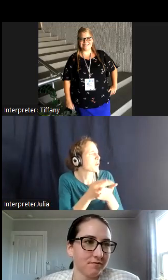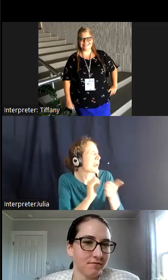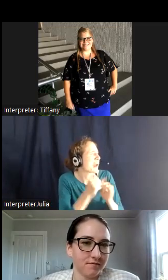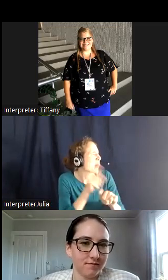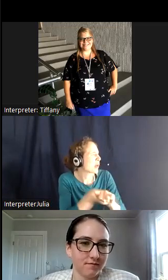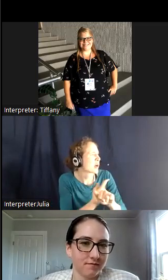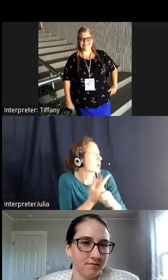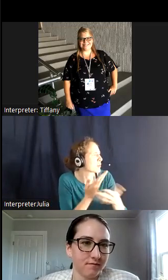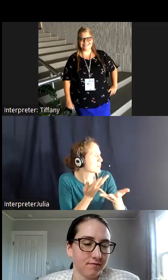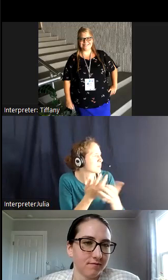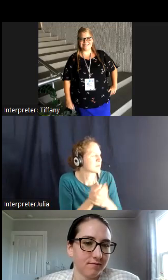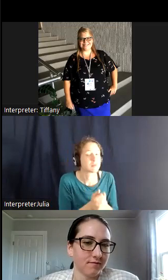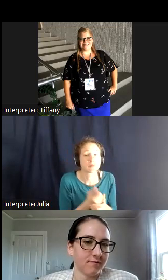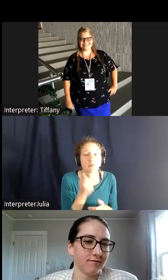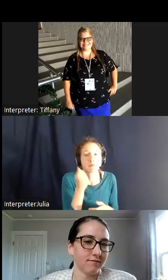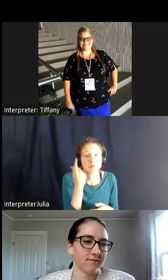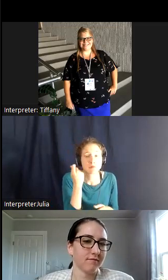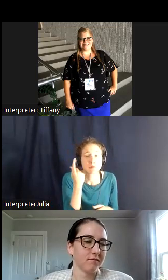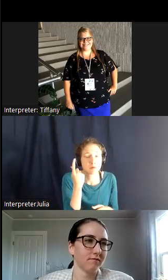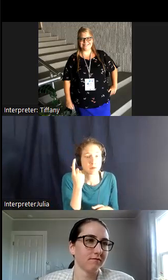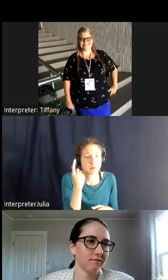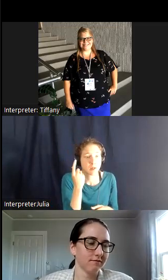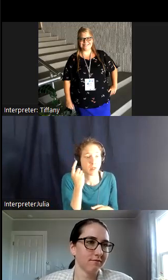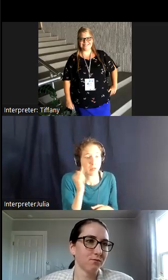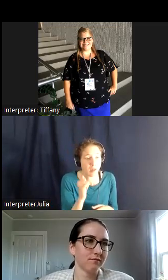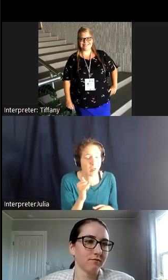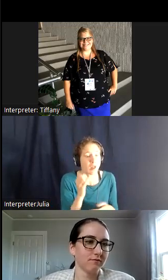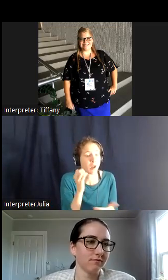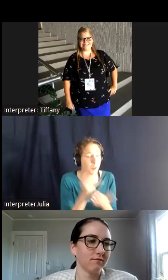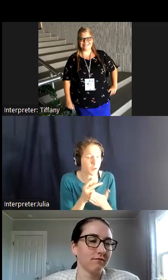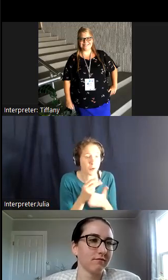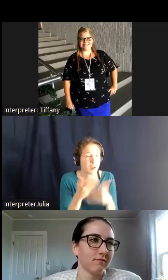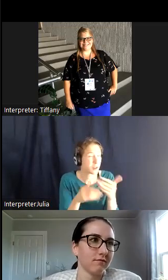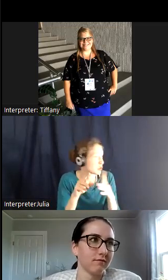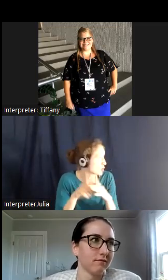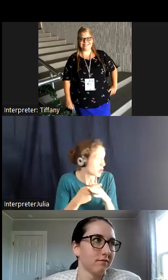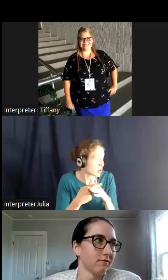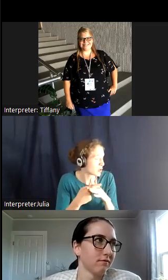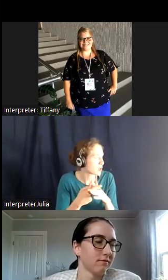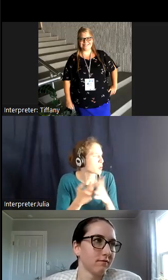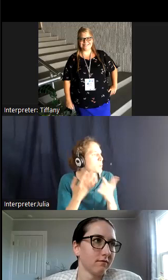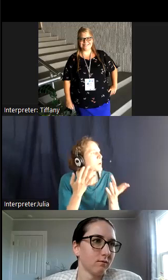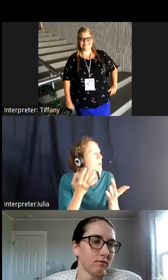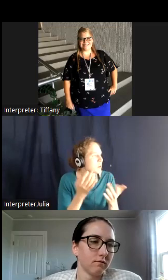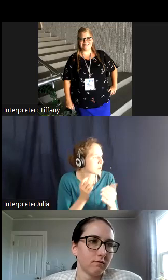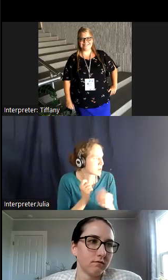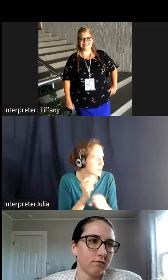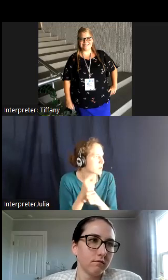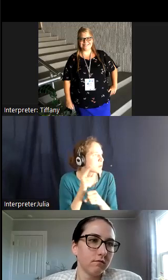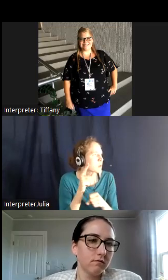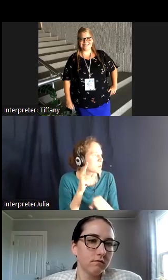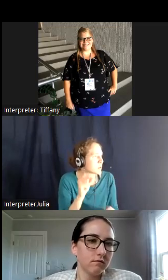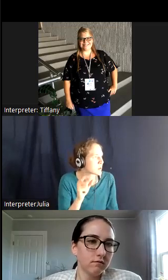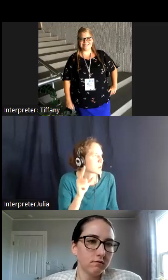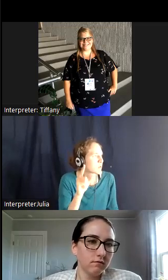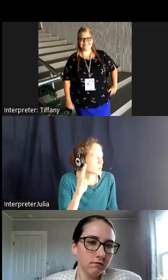mention is that this approval process will not be available until January 1st of 2024, that is when